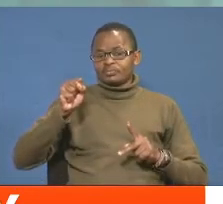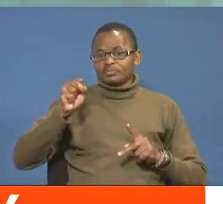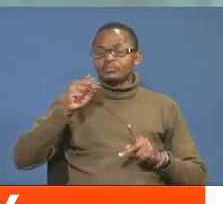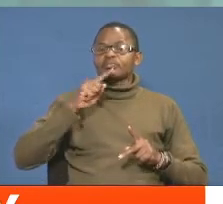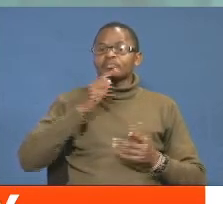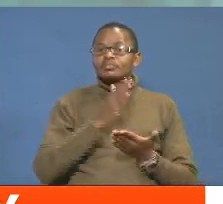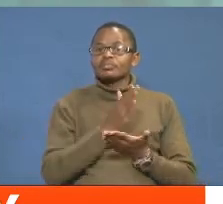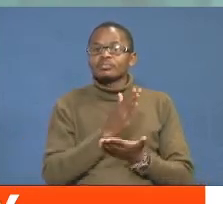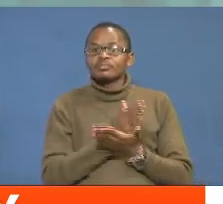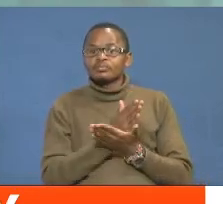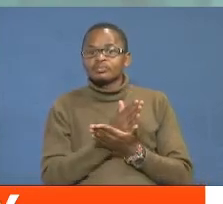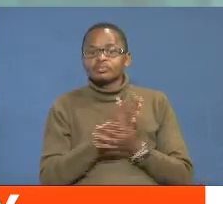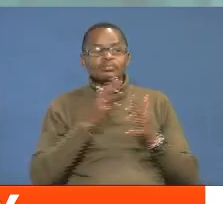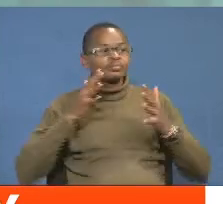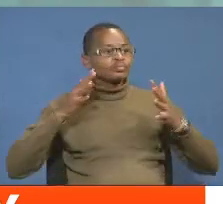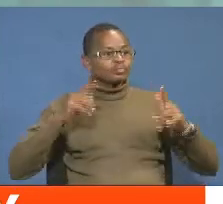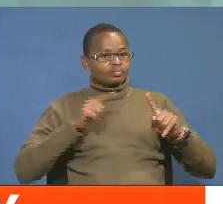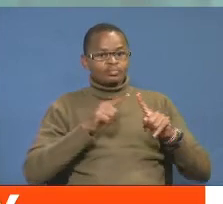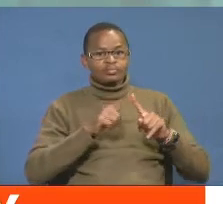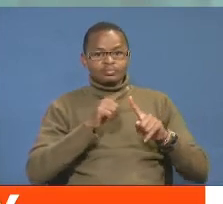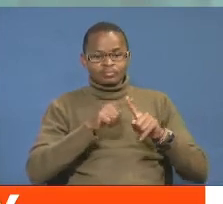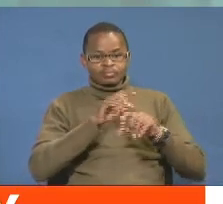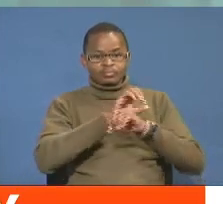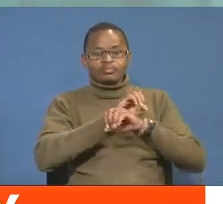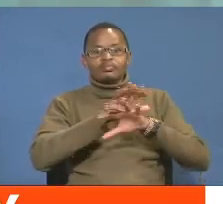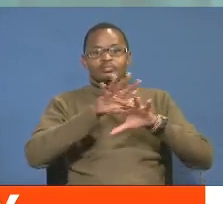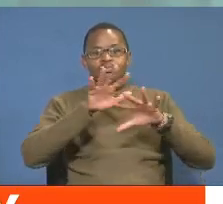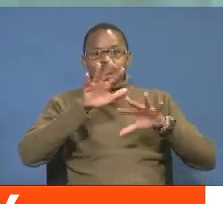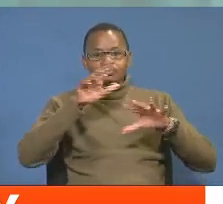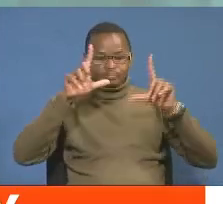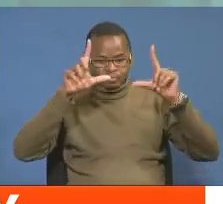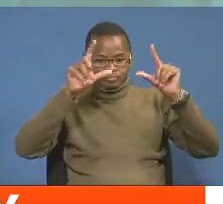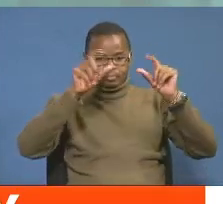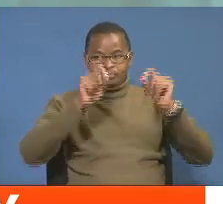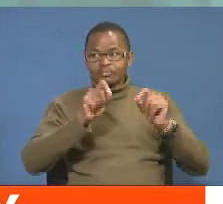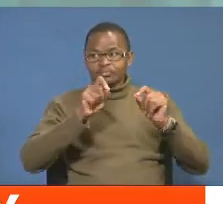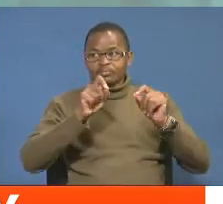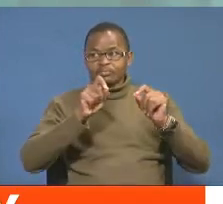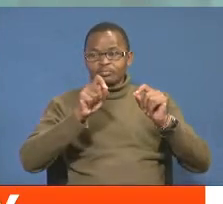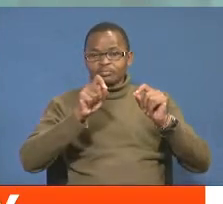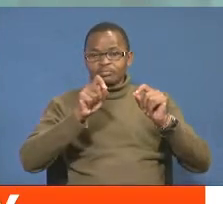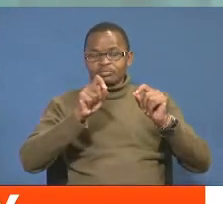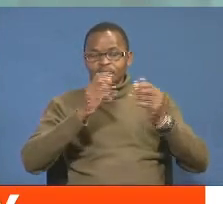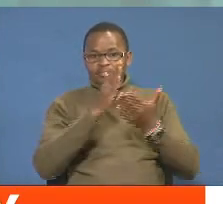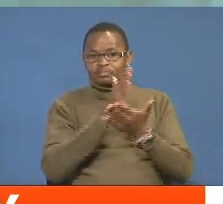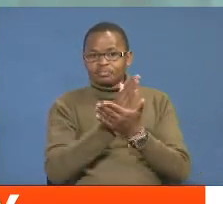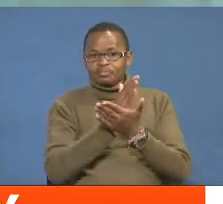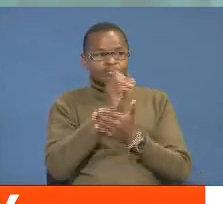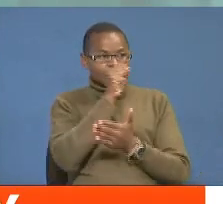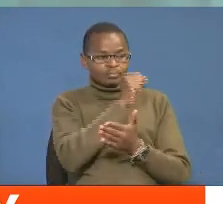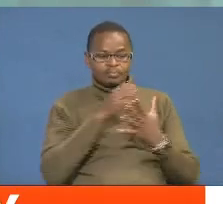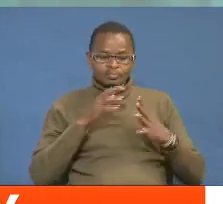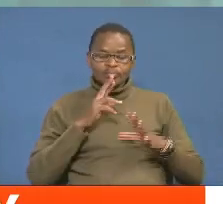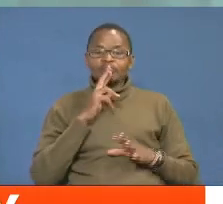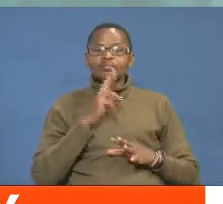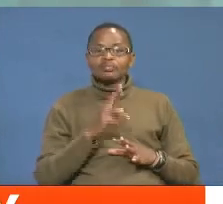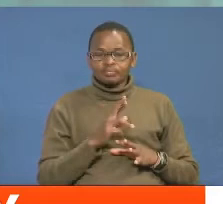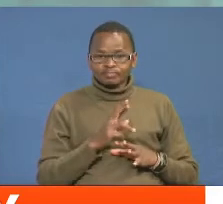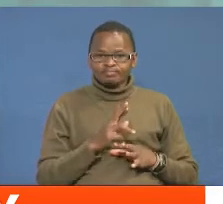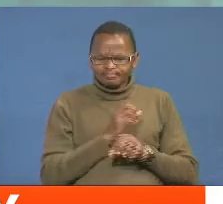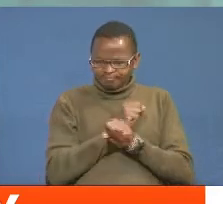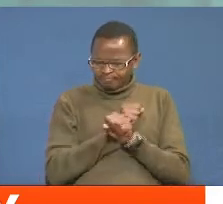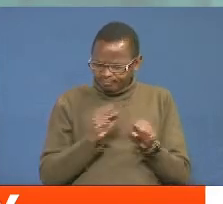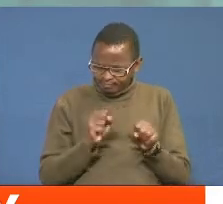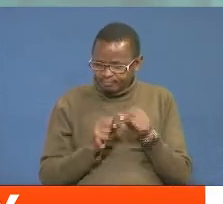quite large to give a clear picture when it comes to whether the old people are